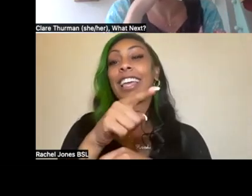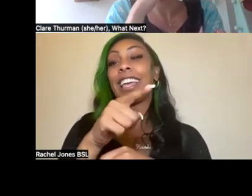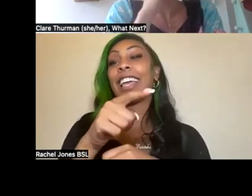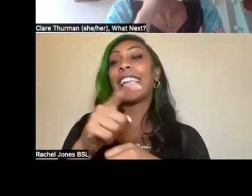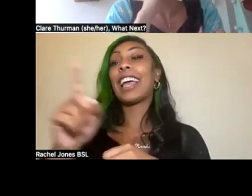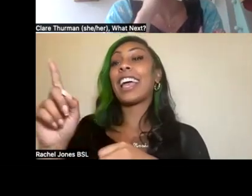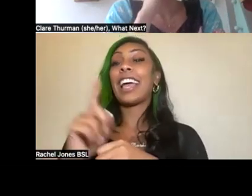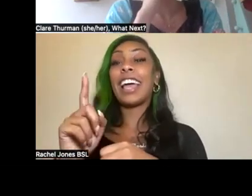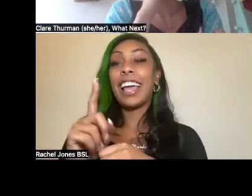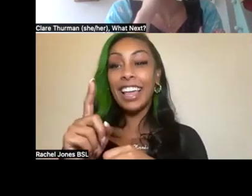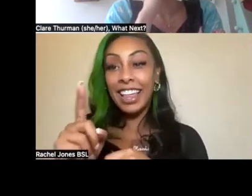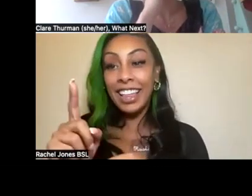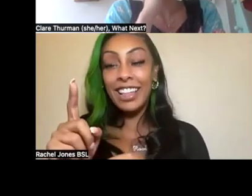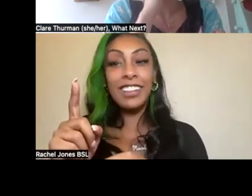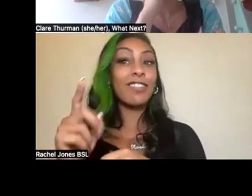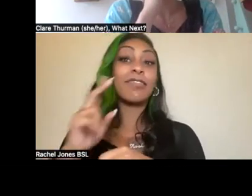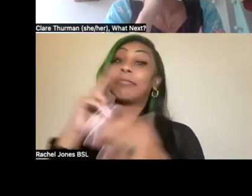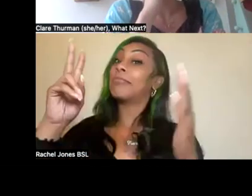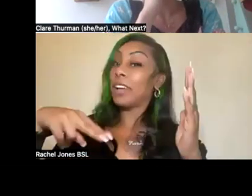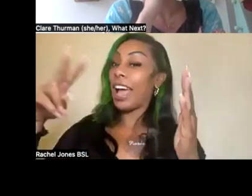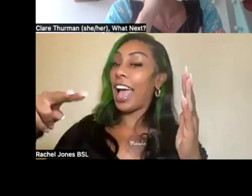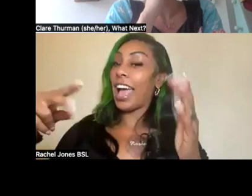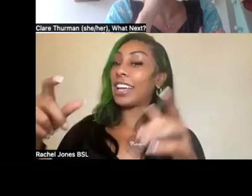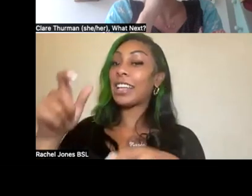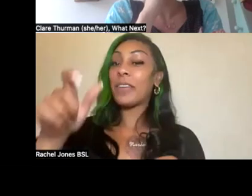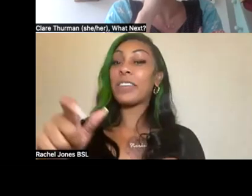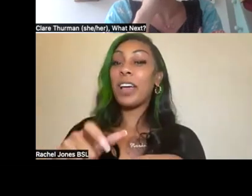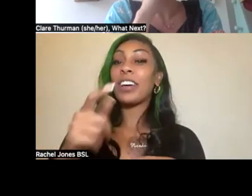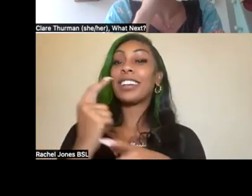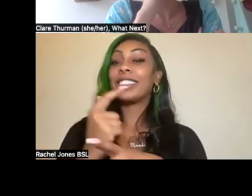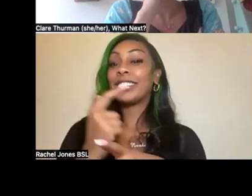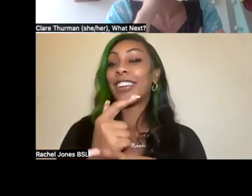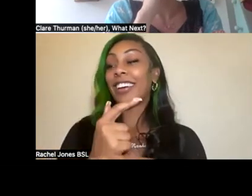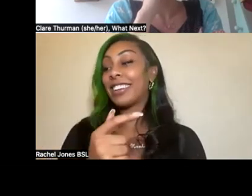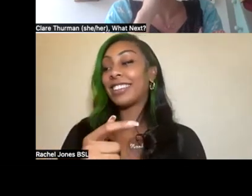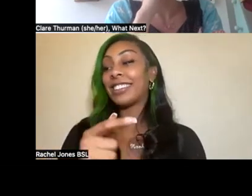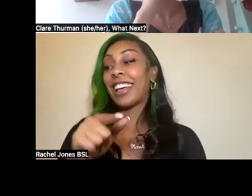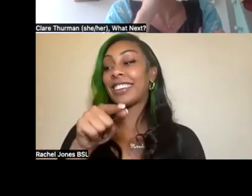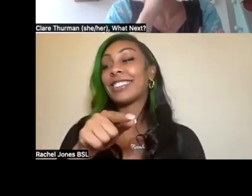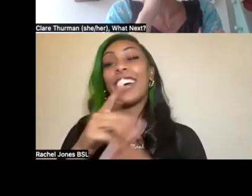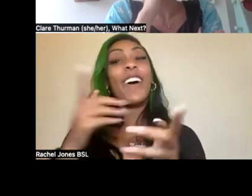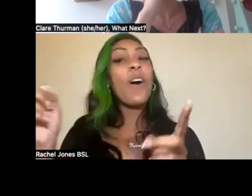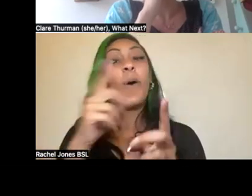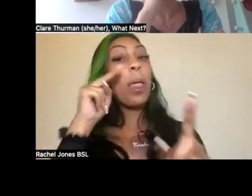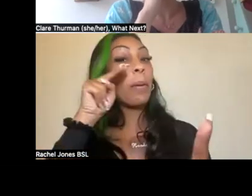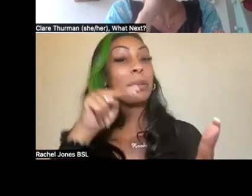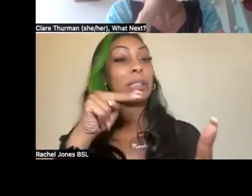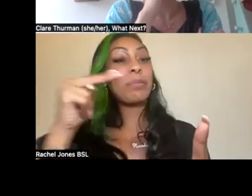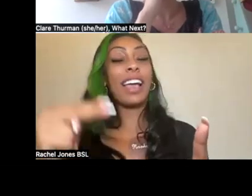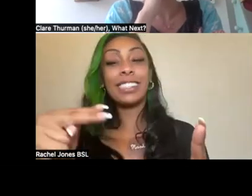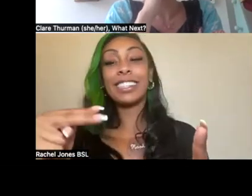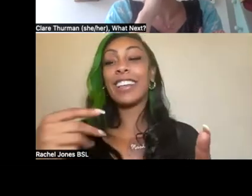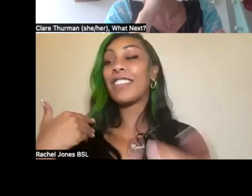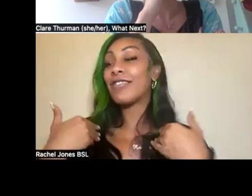that talk and the spread, so people were talking about approaches to collecting data, and there was all sorts of perspectives, and it was such a rich